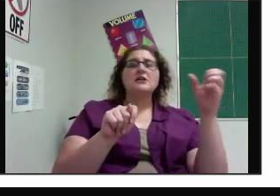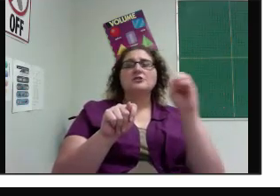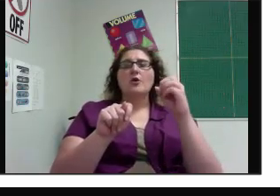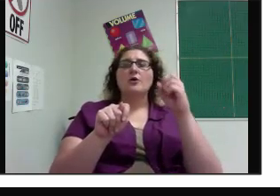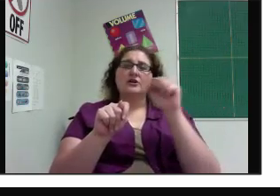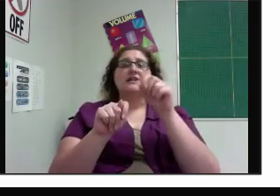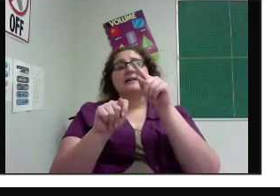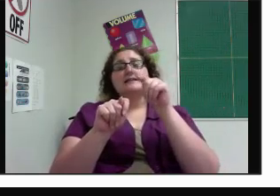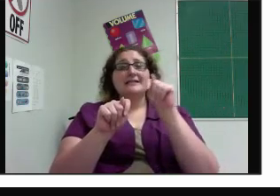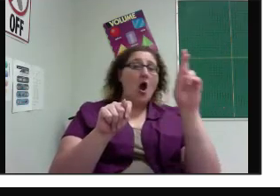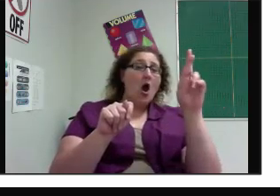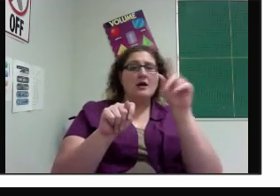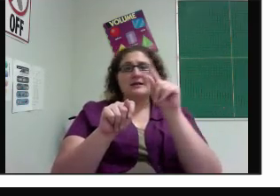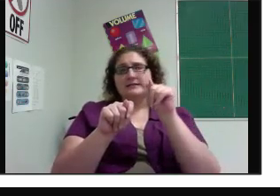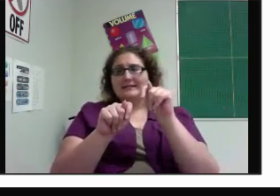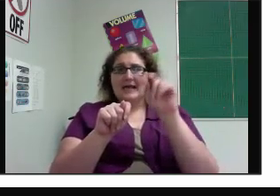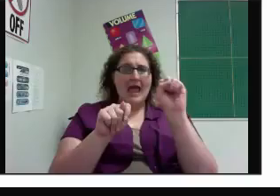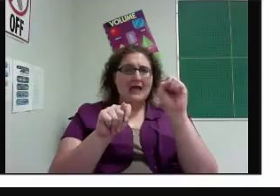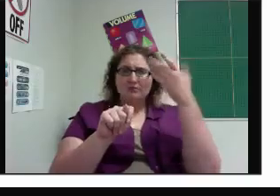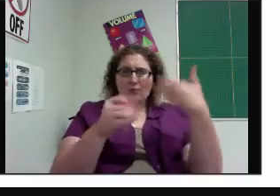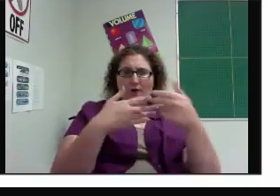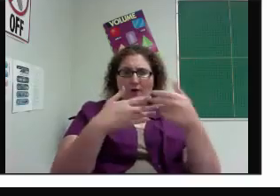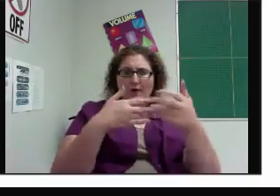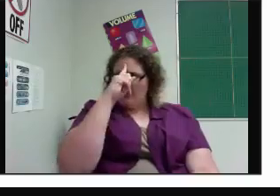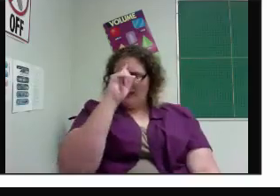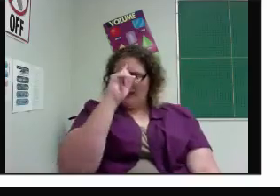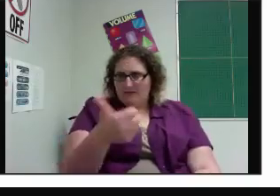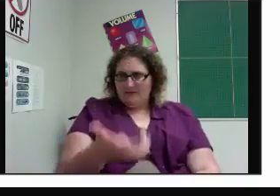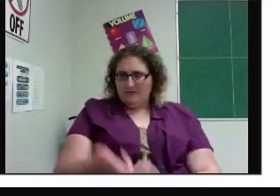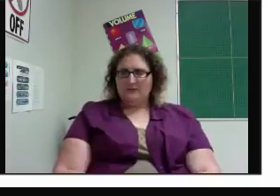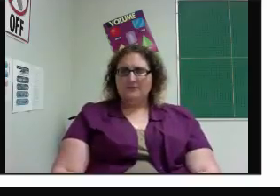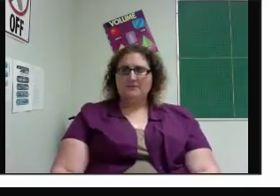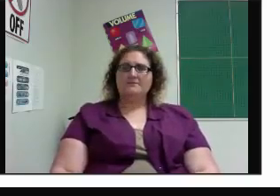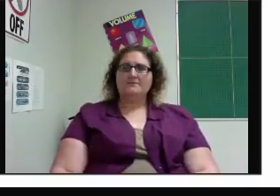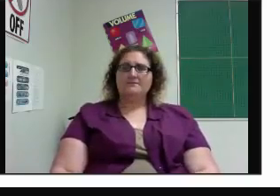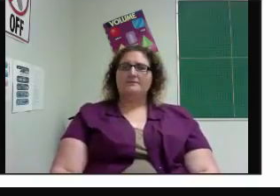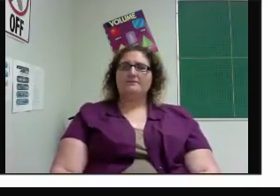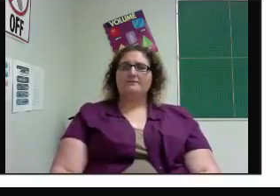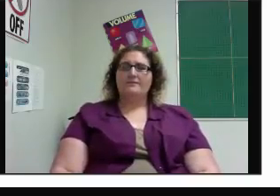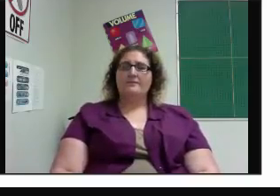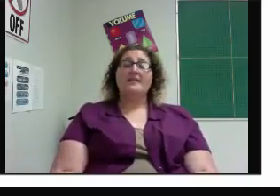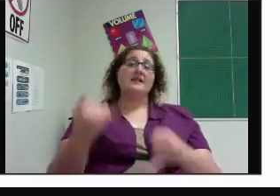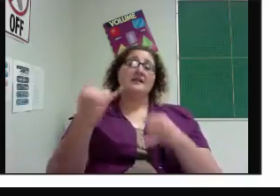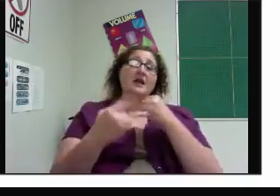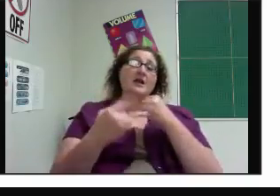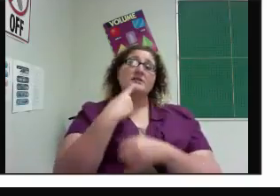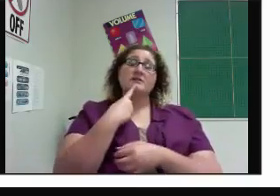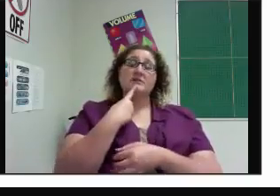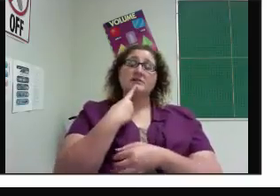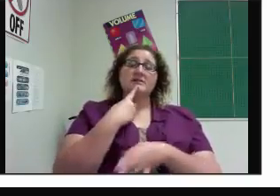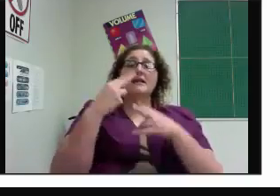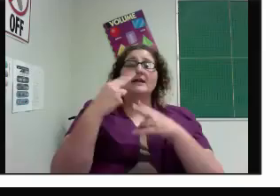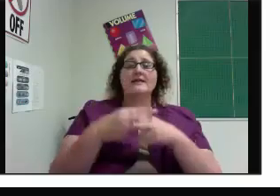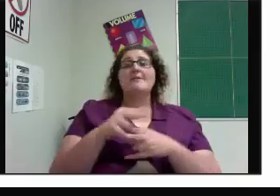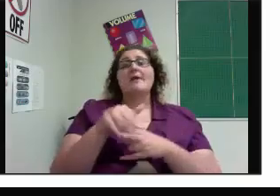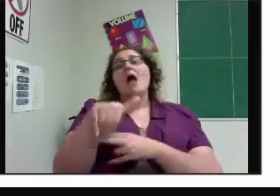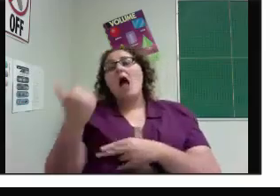T, and I'm going towards R and S, so you could say ray TR or ray TS. It is totally up to you.